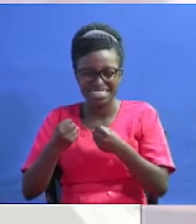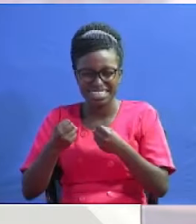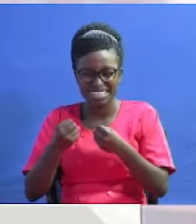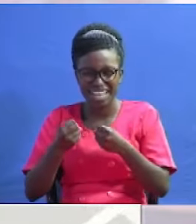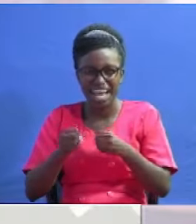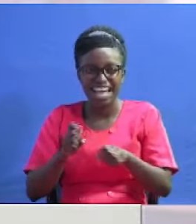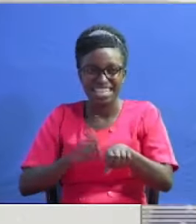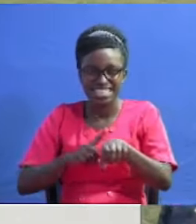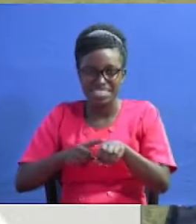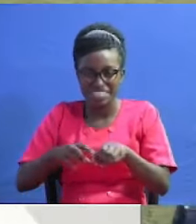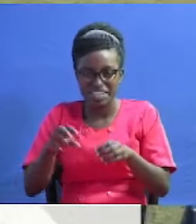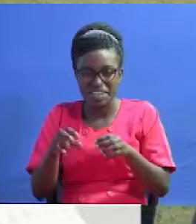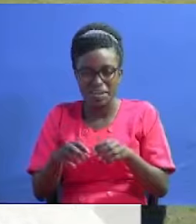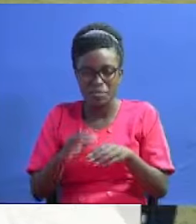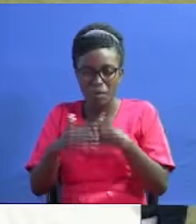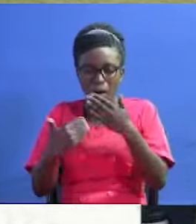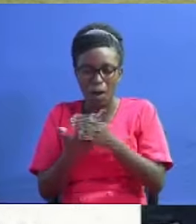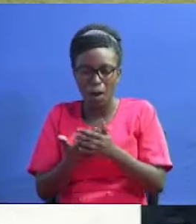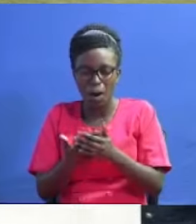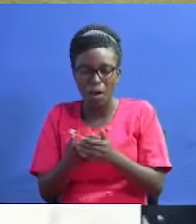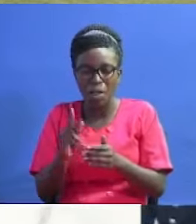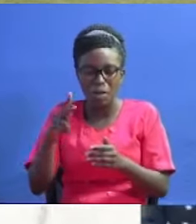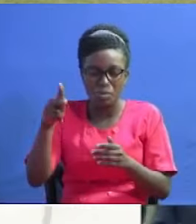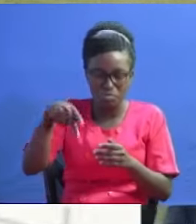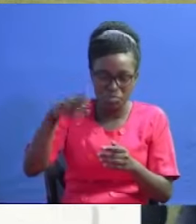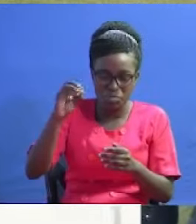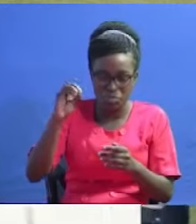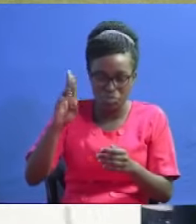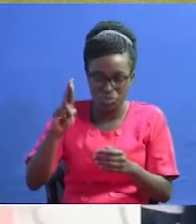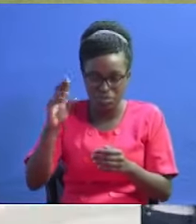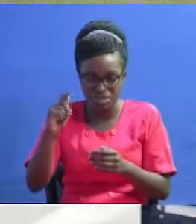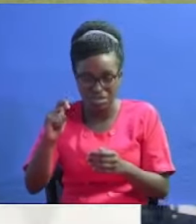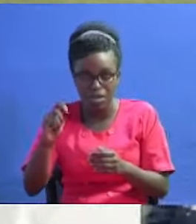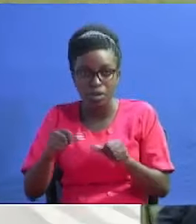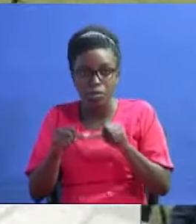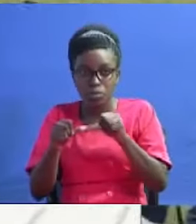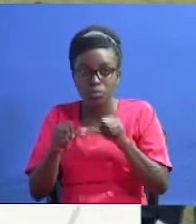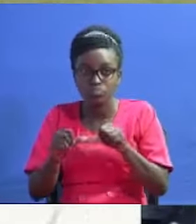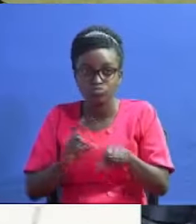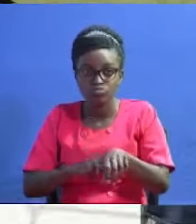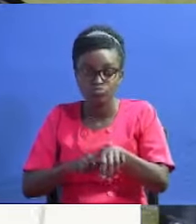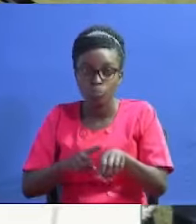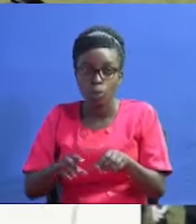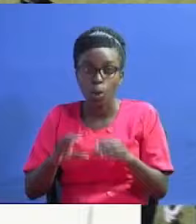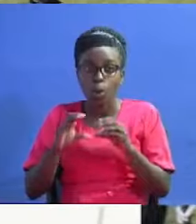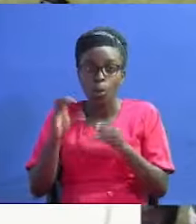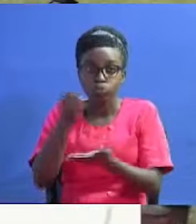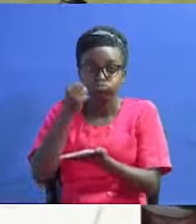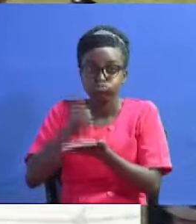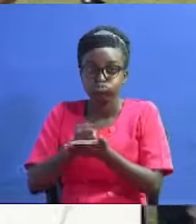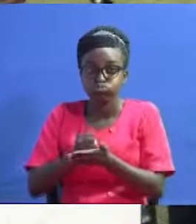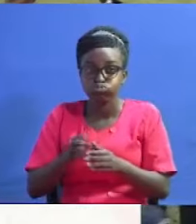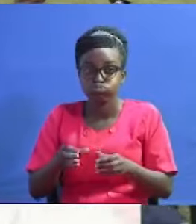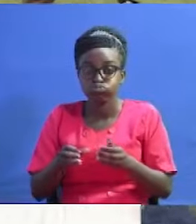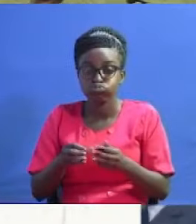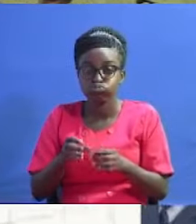to Port-au-Prince. The officers, drawn from the elite Recce Squad, Rapid Deployment Force and Special